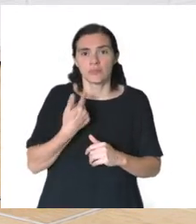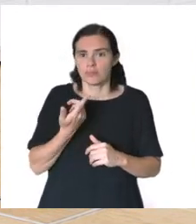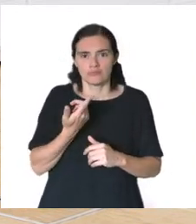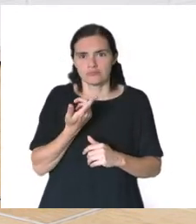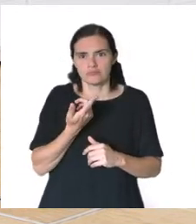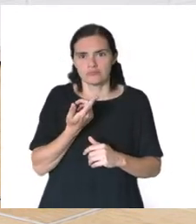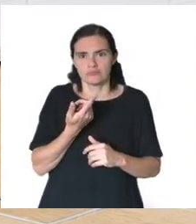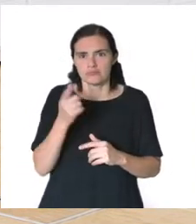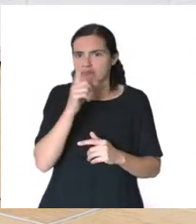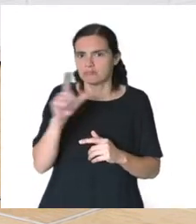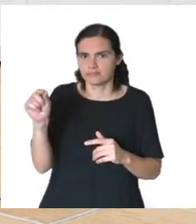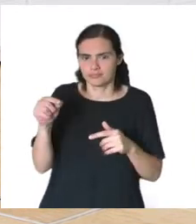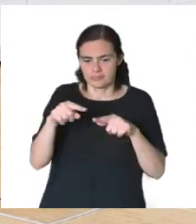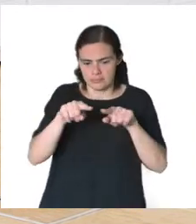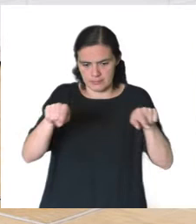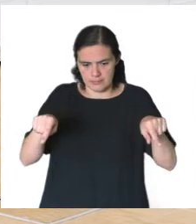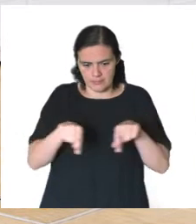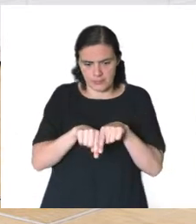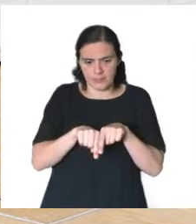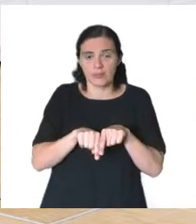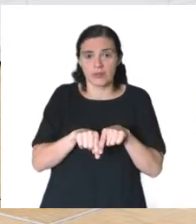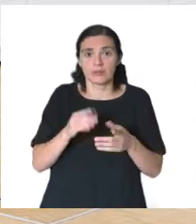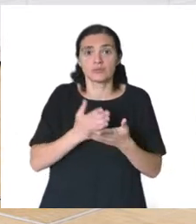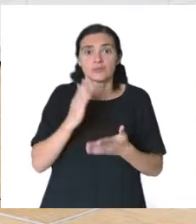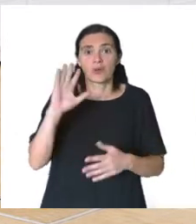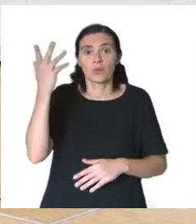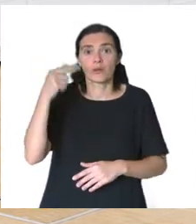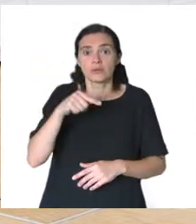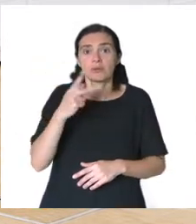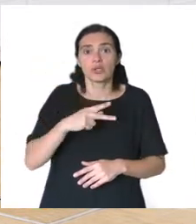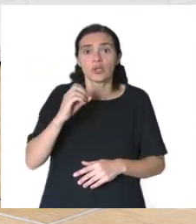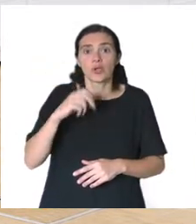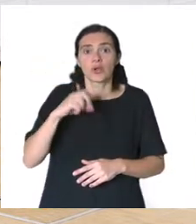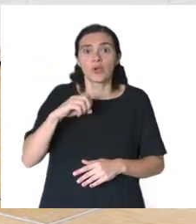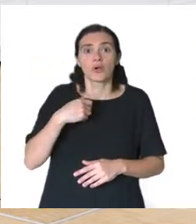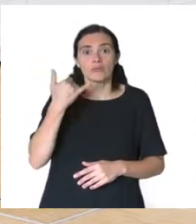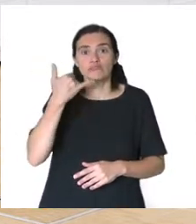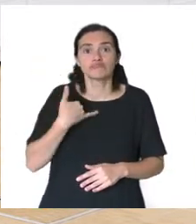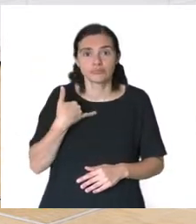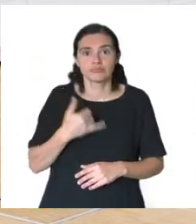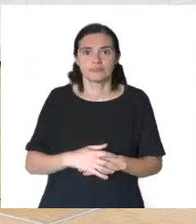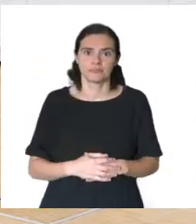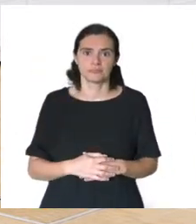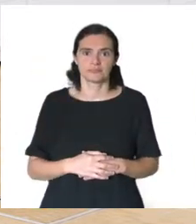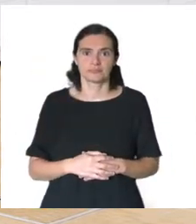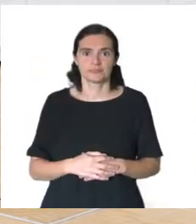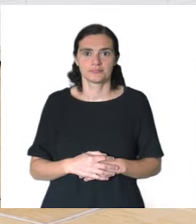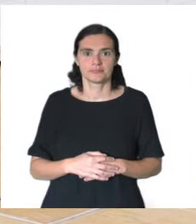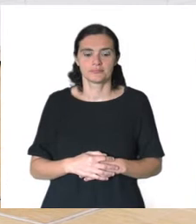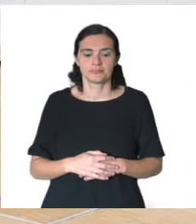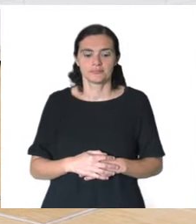and I will leave the maze only when Yoko Ono calls me.